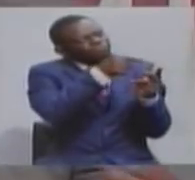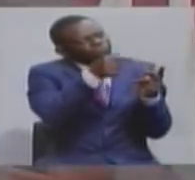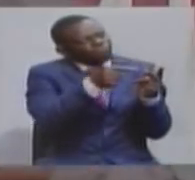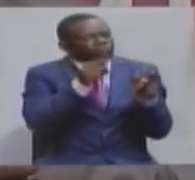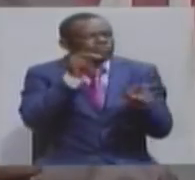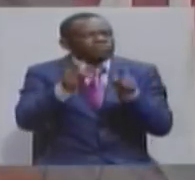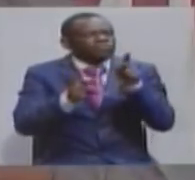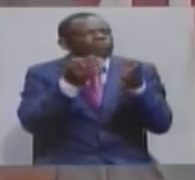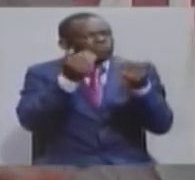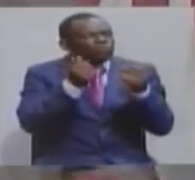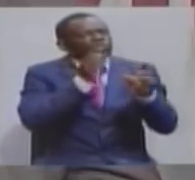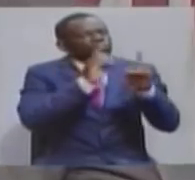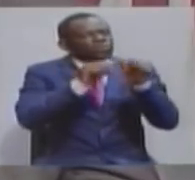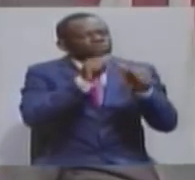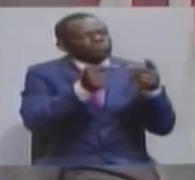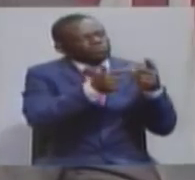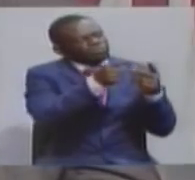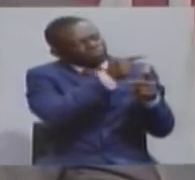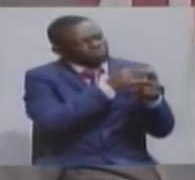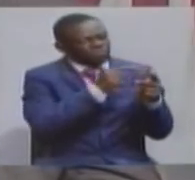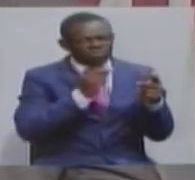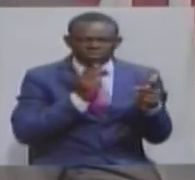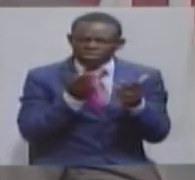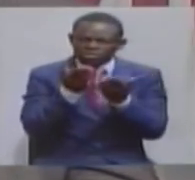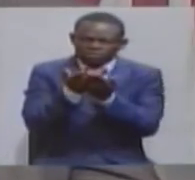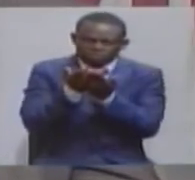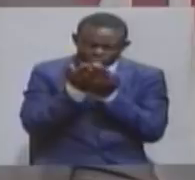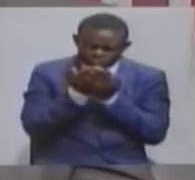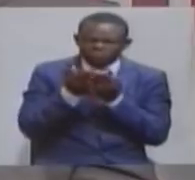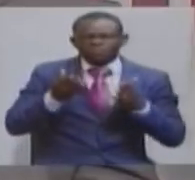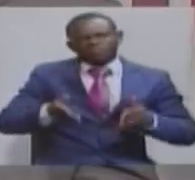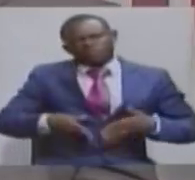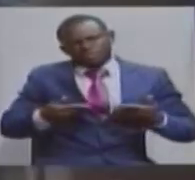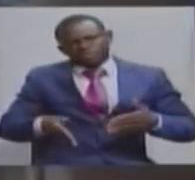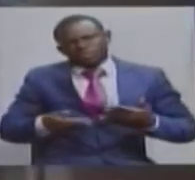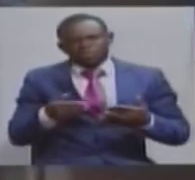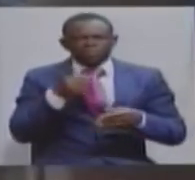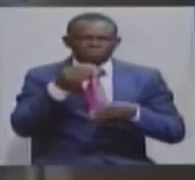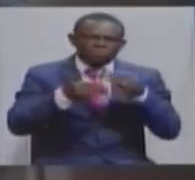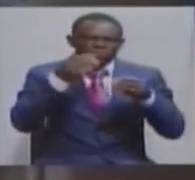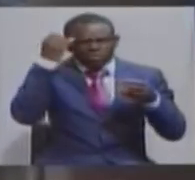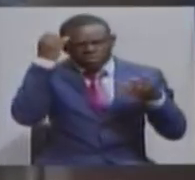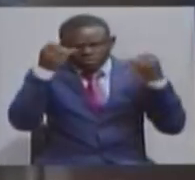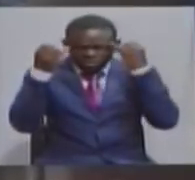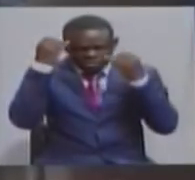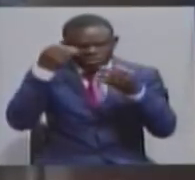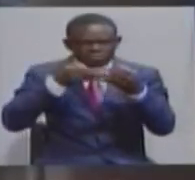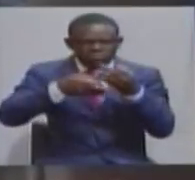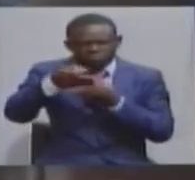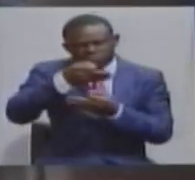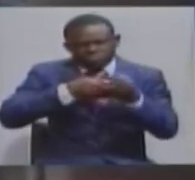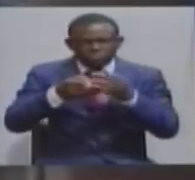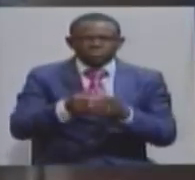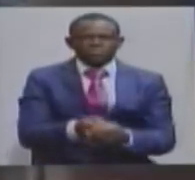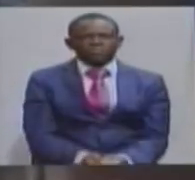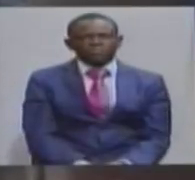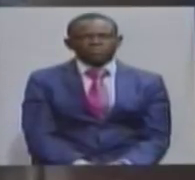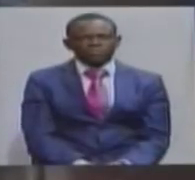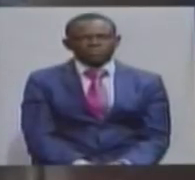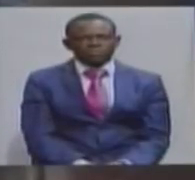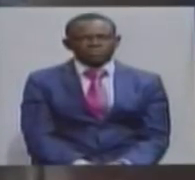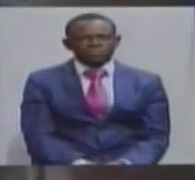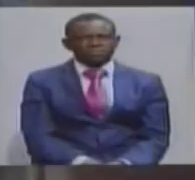the convergence of ideas. Minister, I did ask you that. You've actually taken us back, that the President